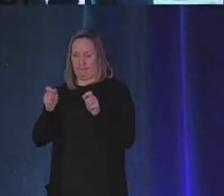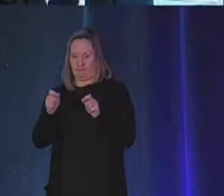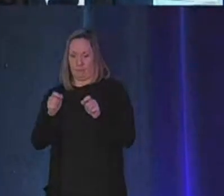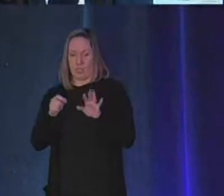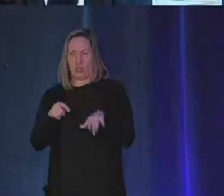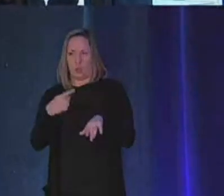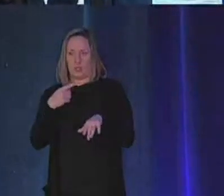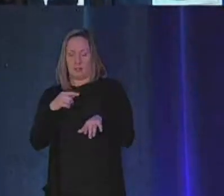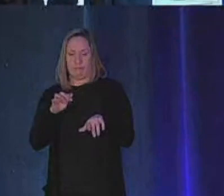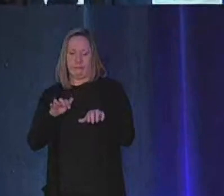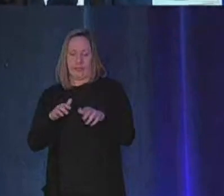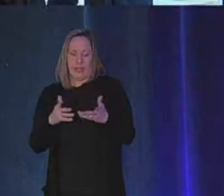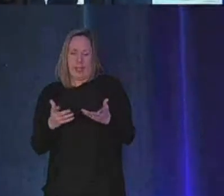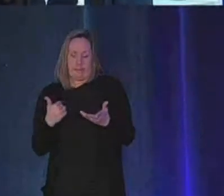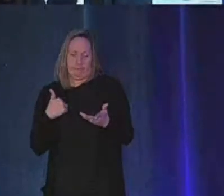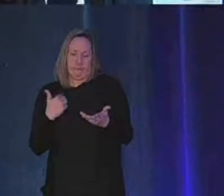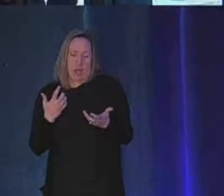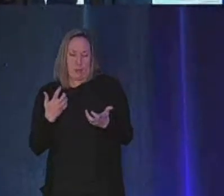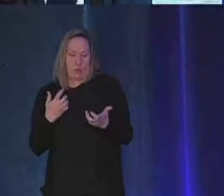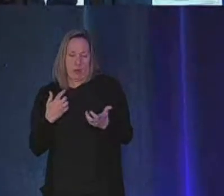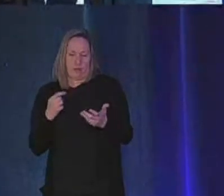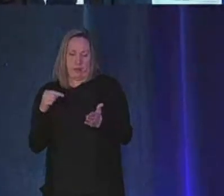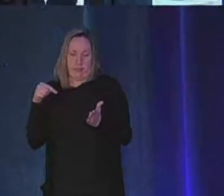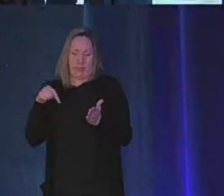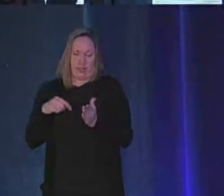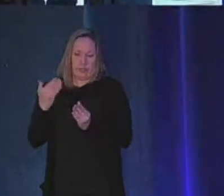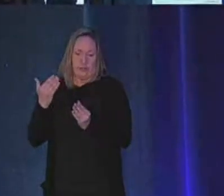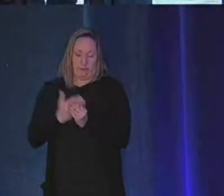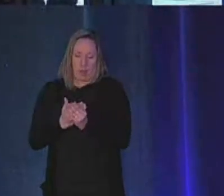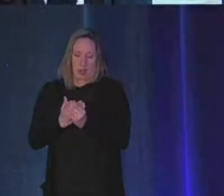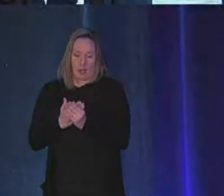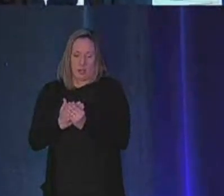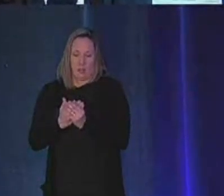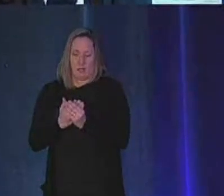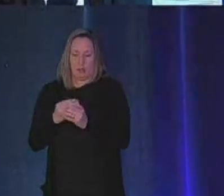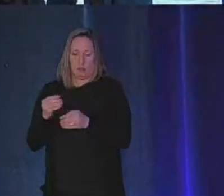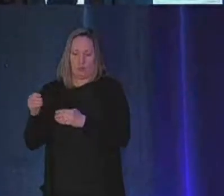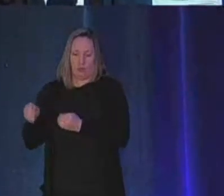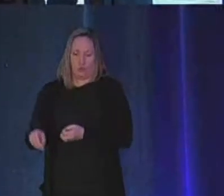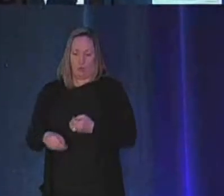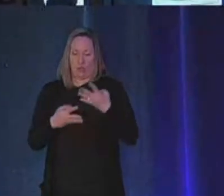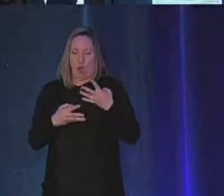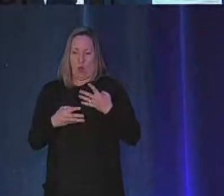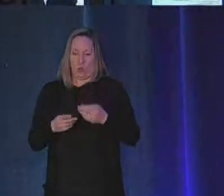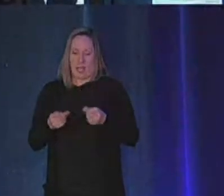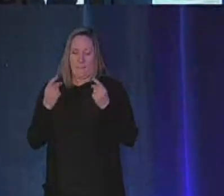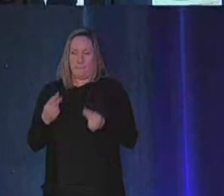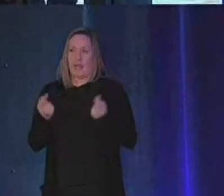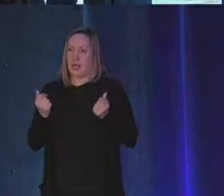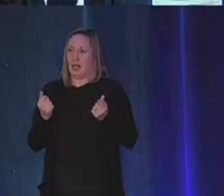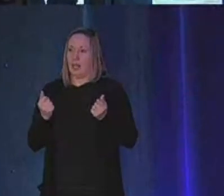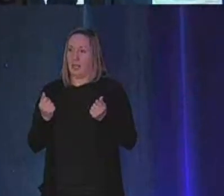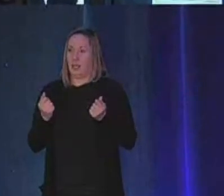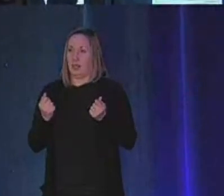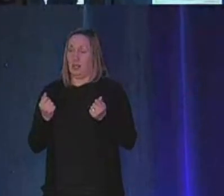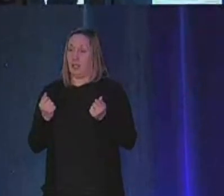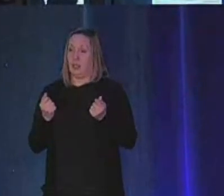hey, I want this file to load immediately.